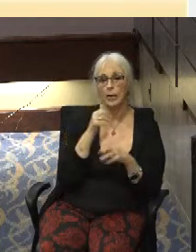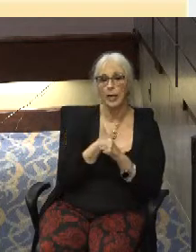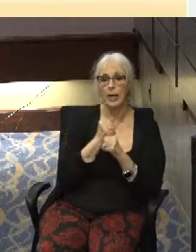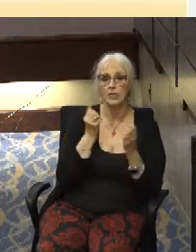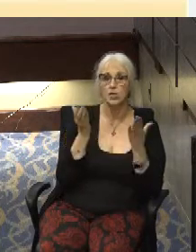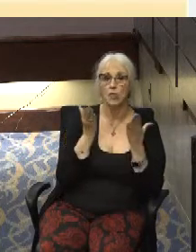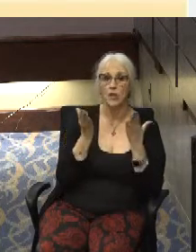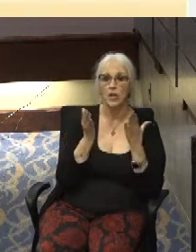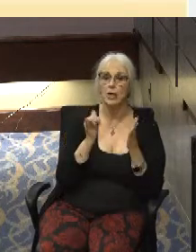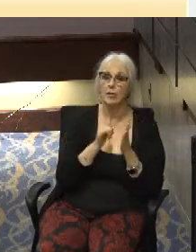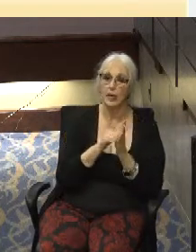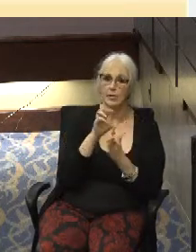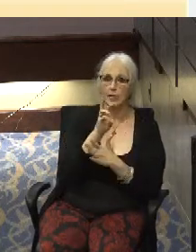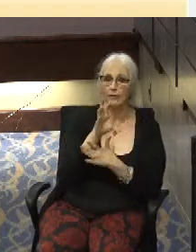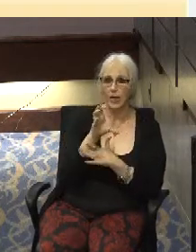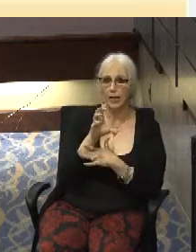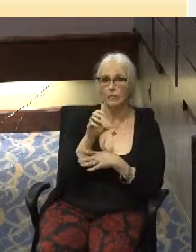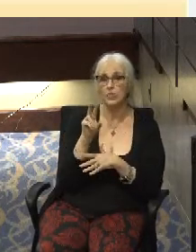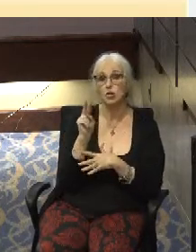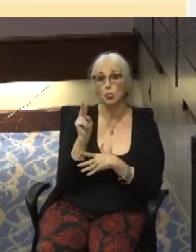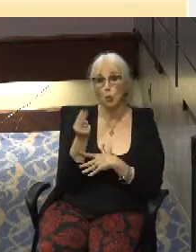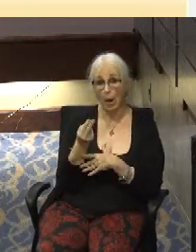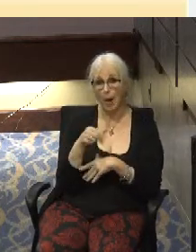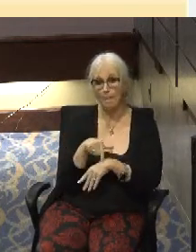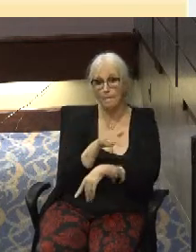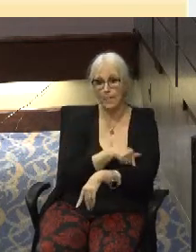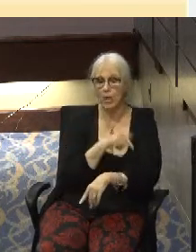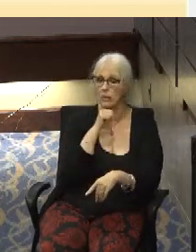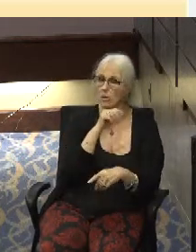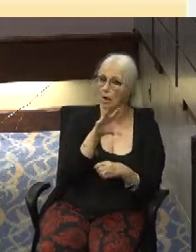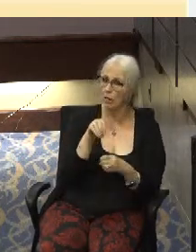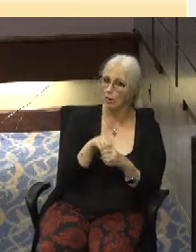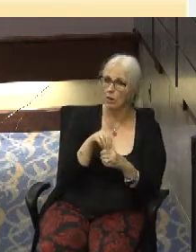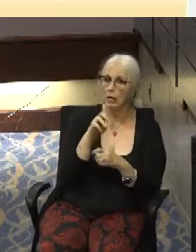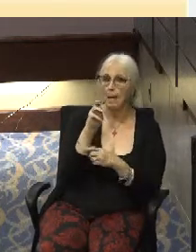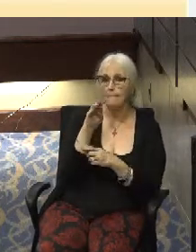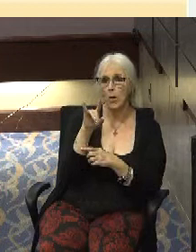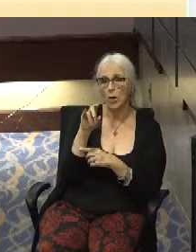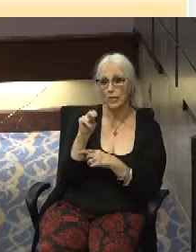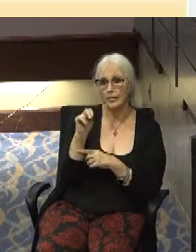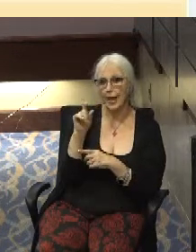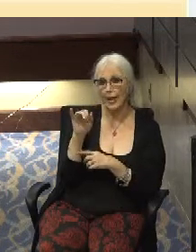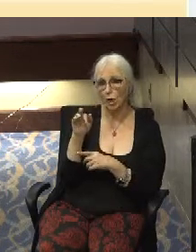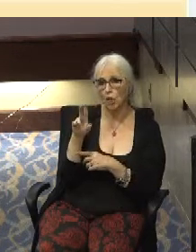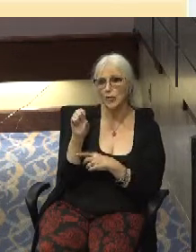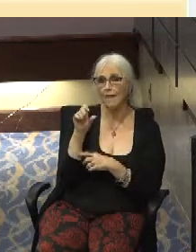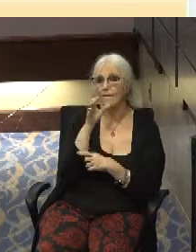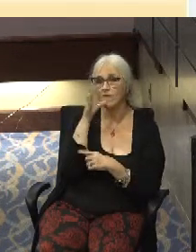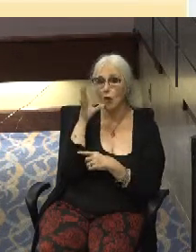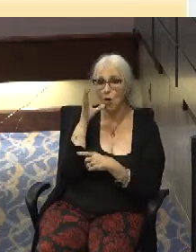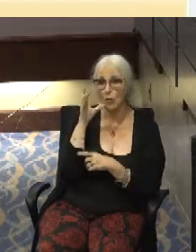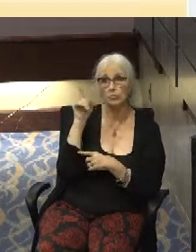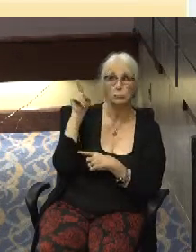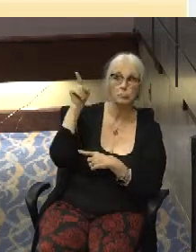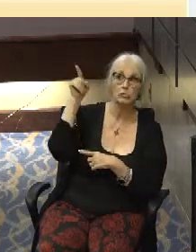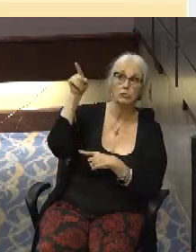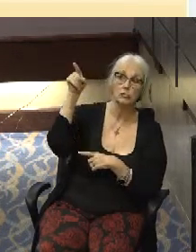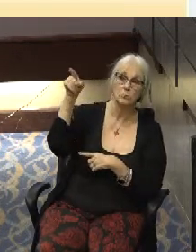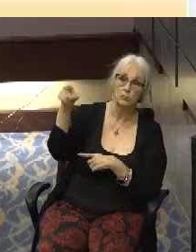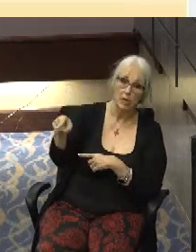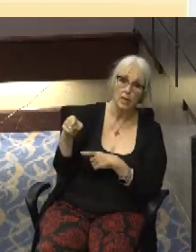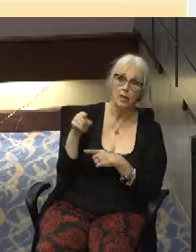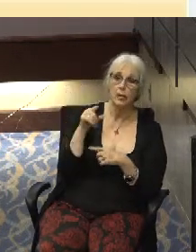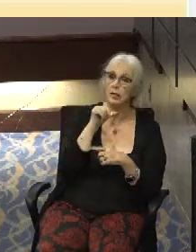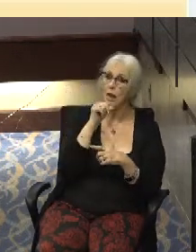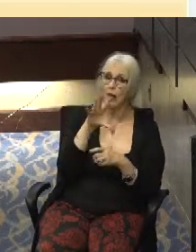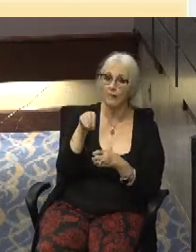out that that 65 square miles, that does include the Marlin Sanderson Farms commuter stop system, which is not included in Scenario 2